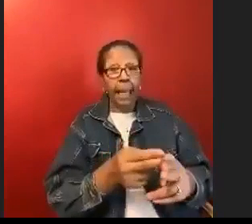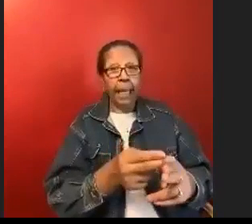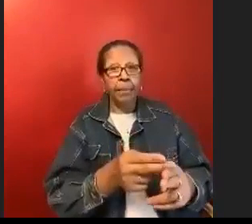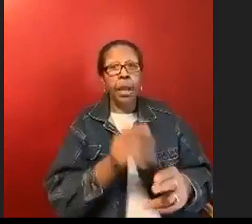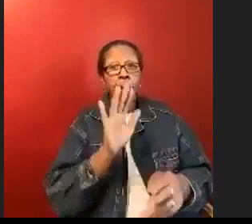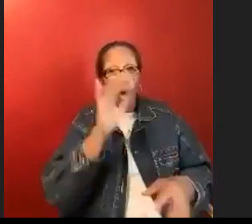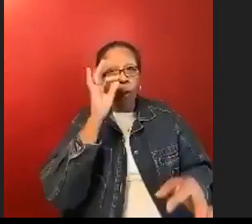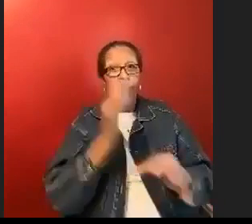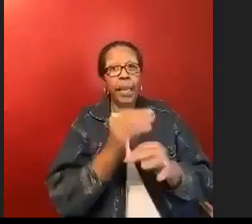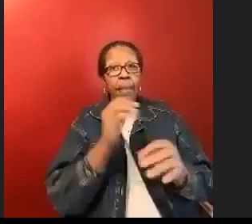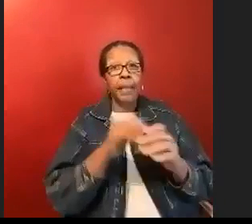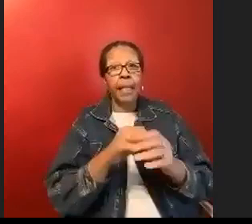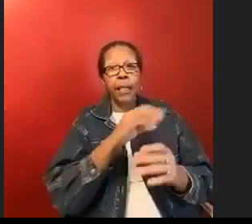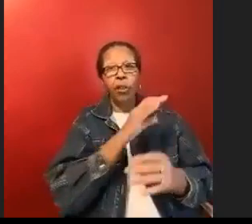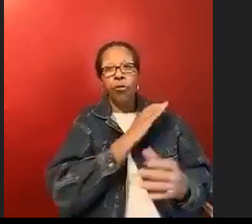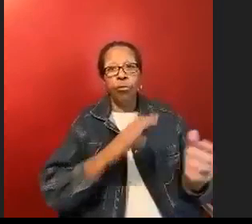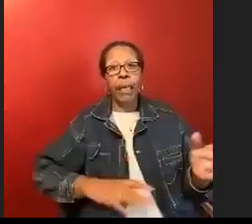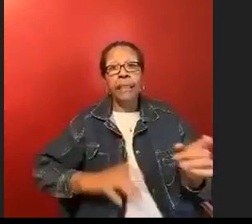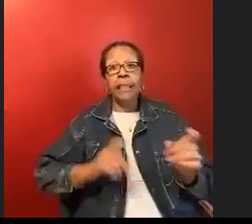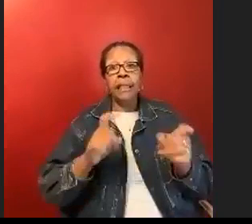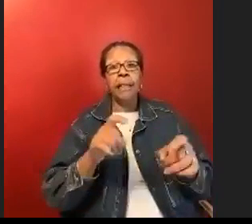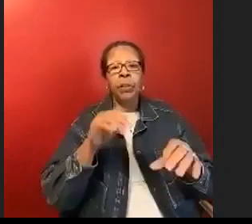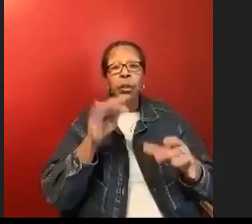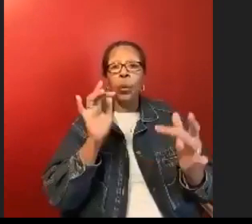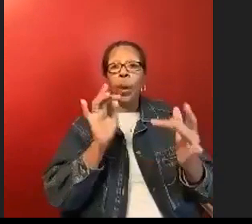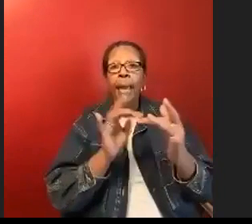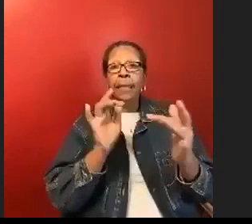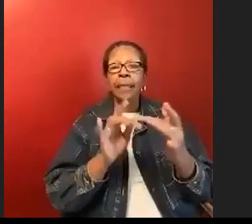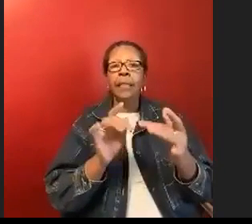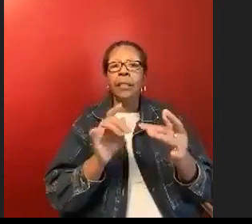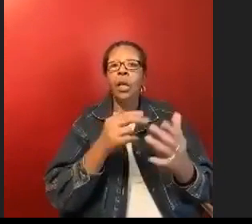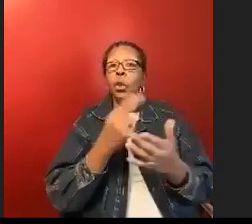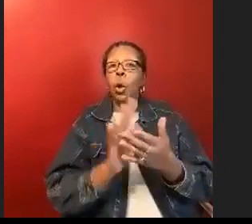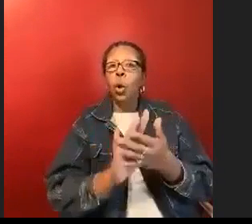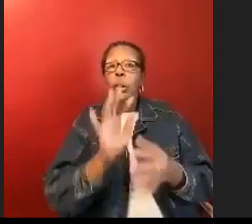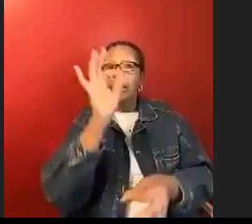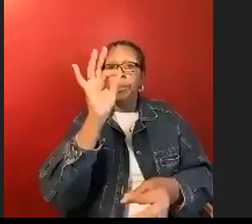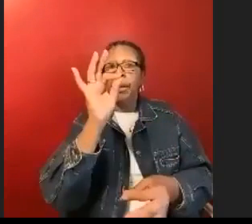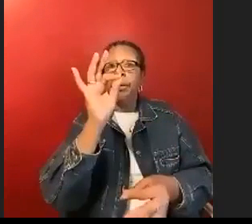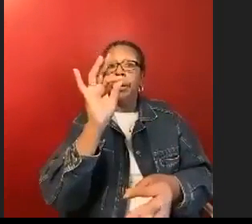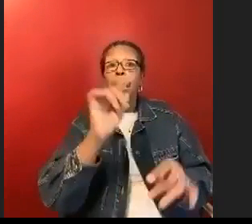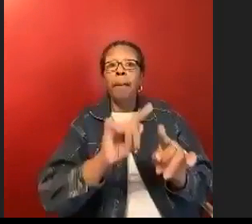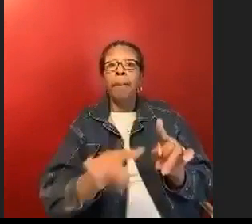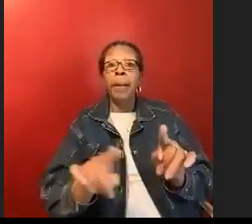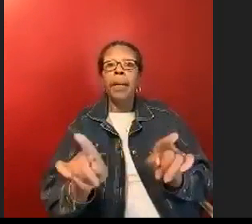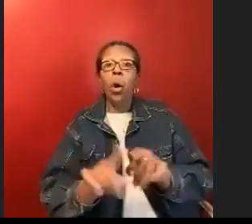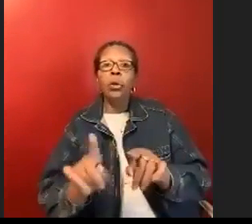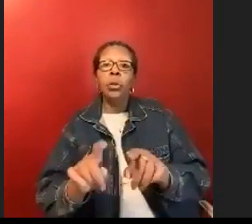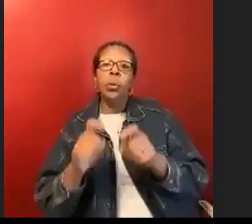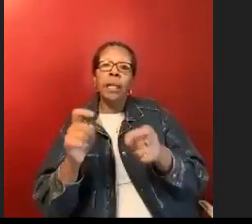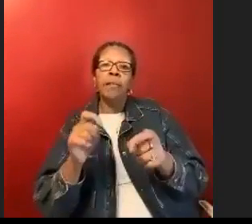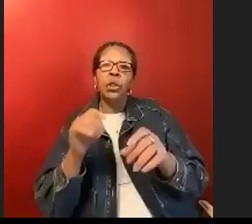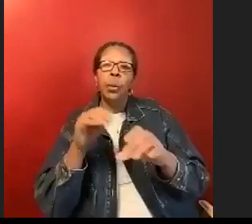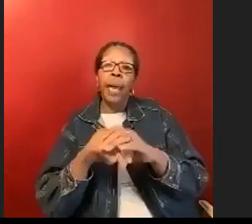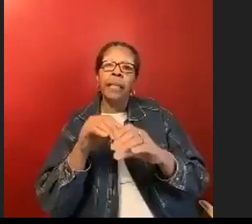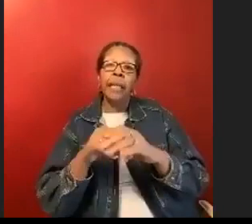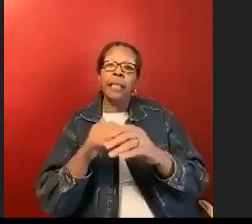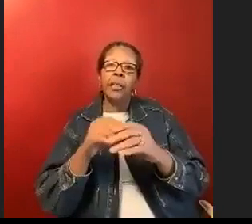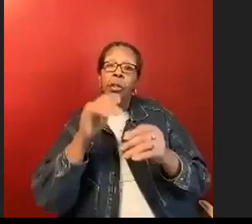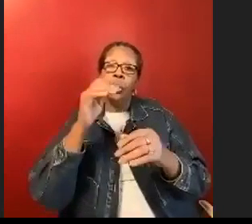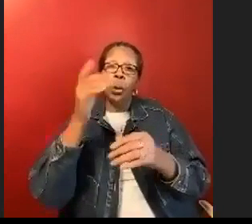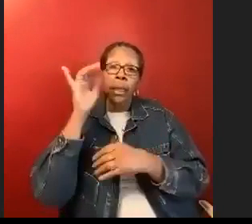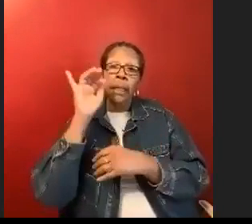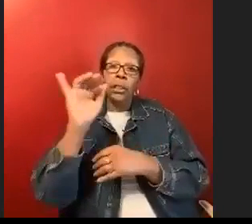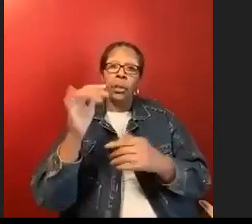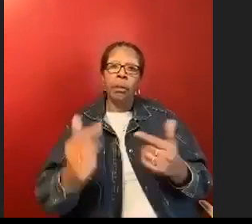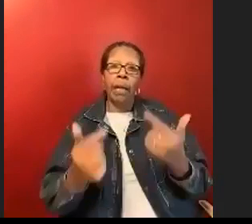only to the Holy Spirit, your faith in Christ gives you access to eternal life. And people will say, well, there are many